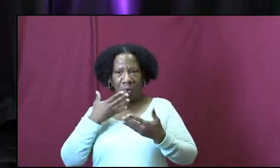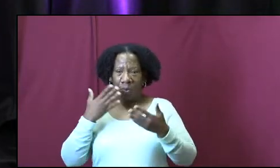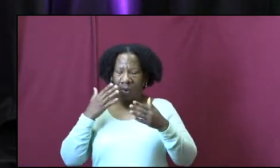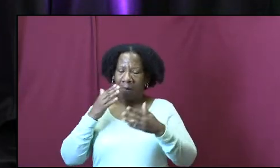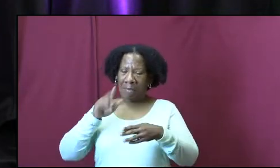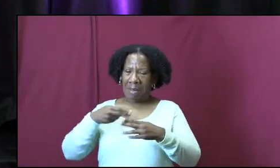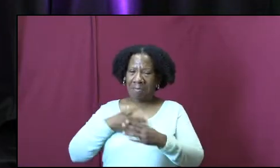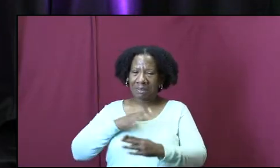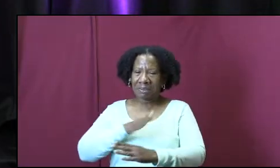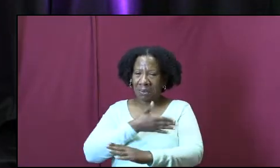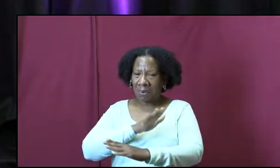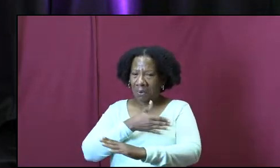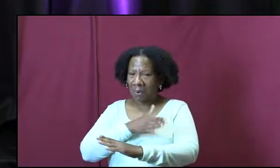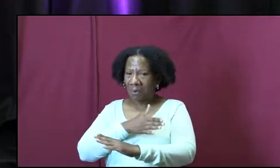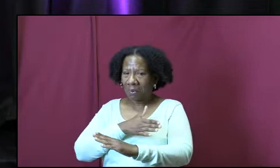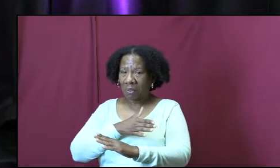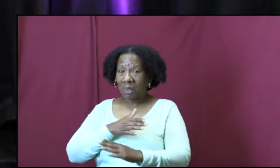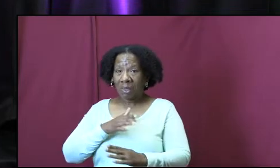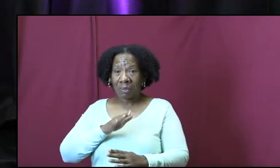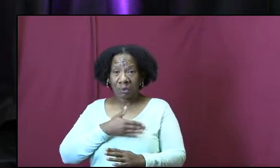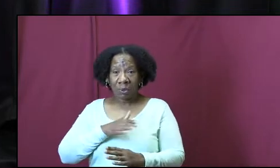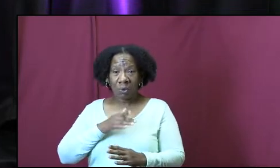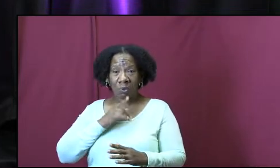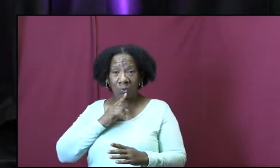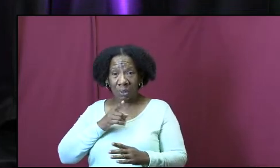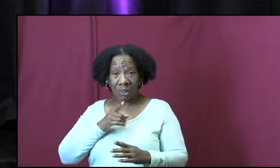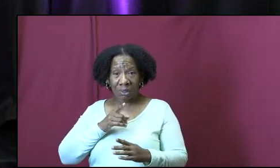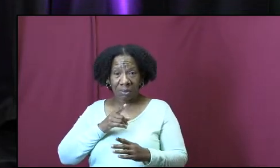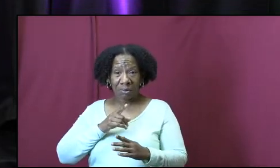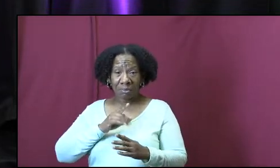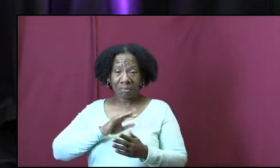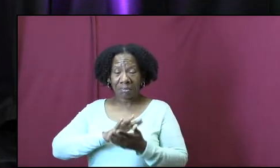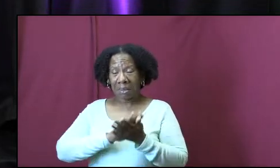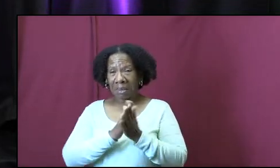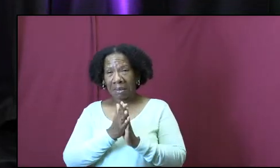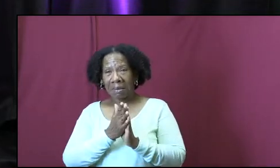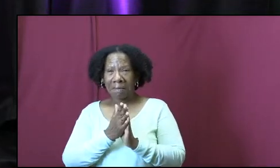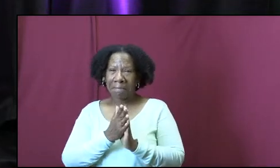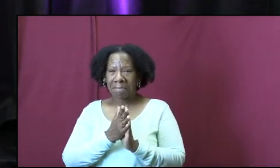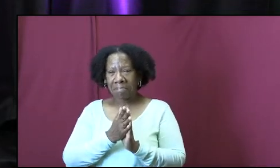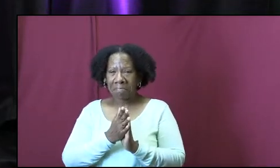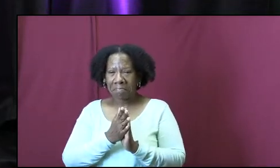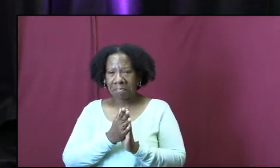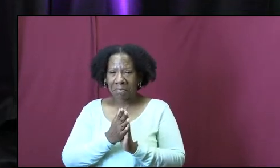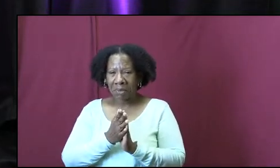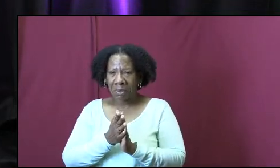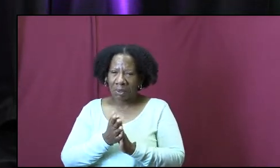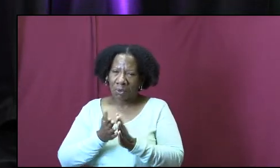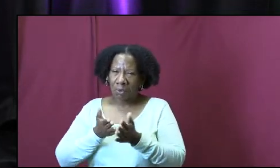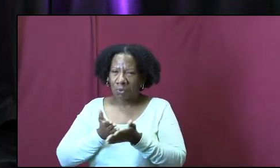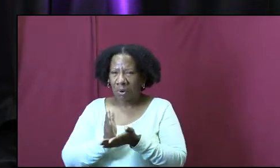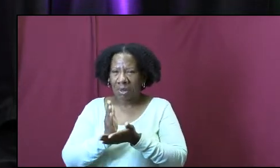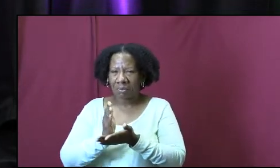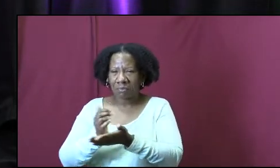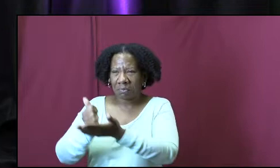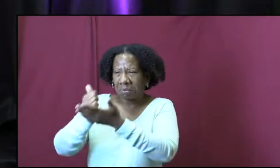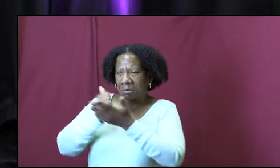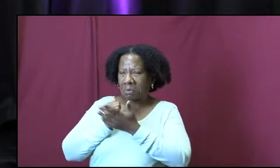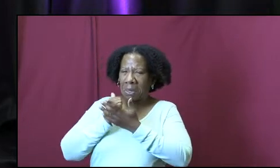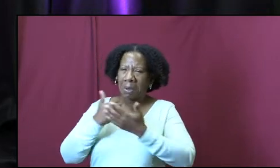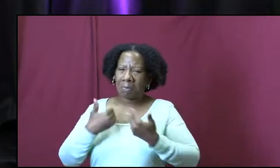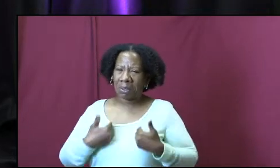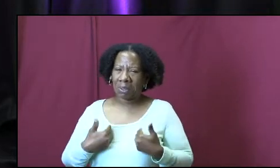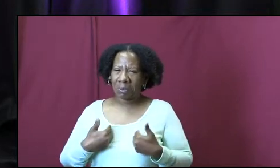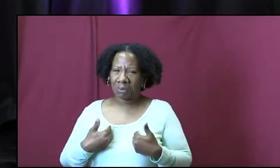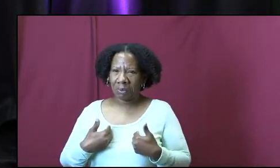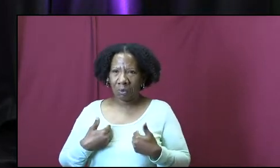But the song that really became a rites of passage for me was when I turned 12 years old. I